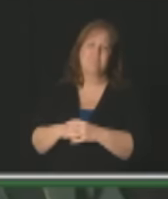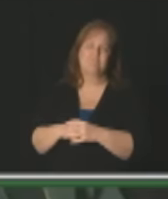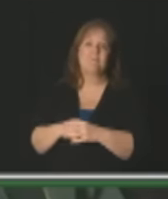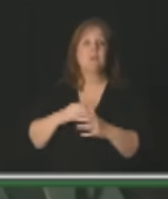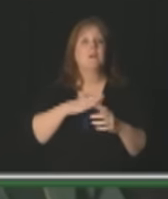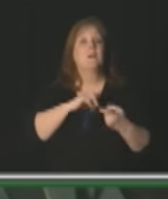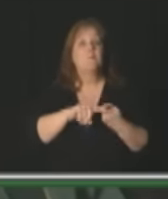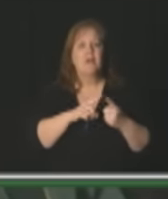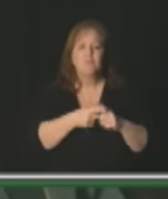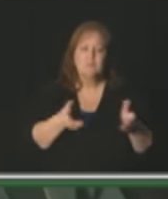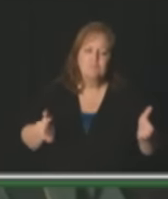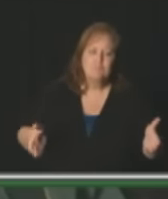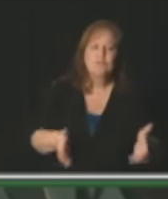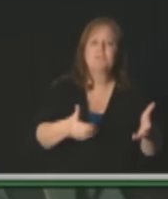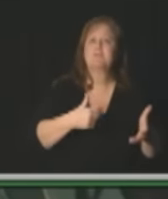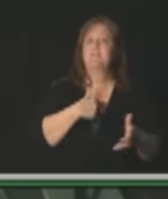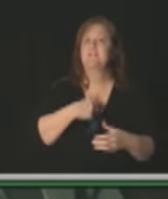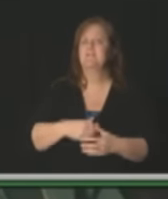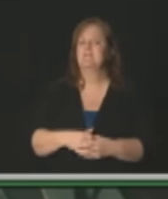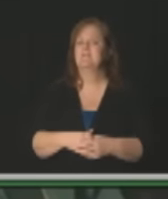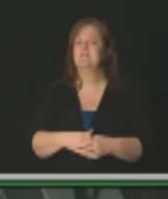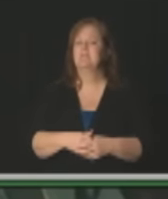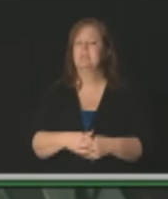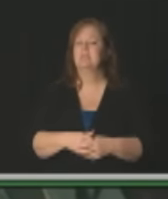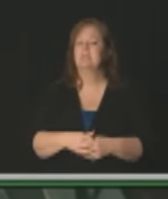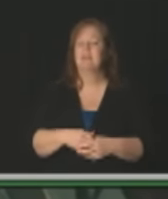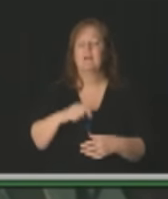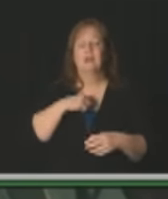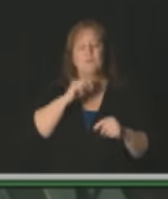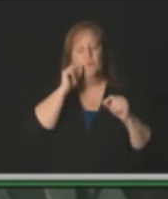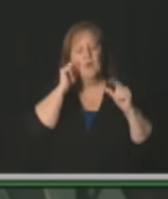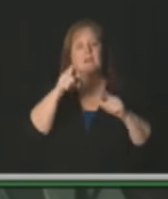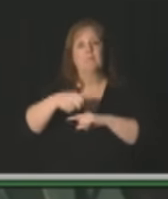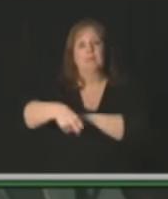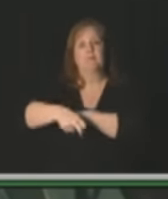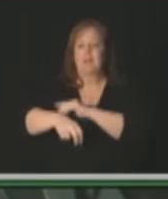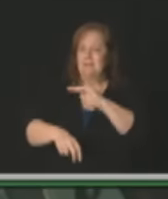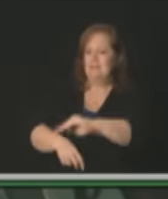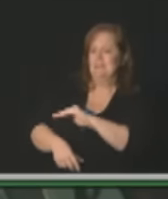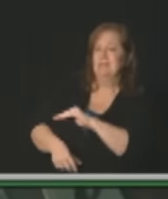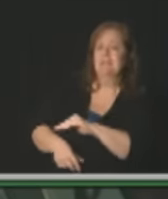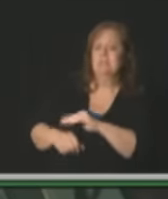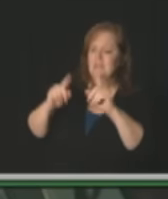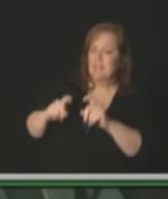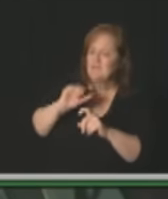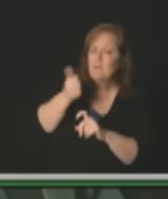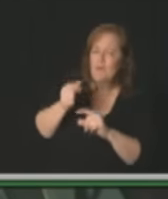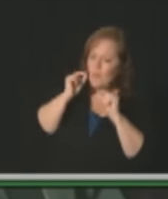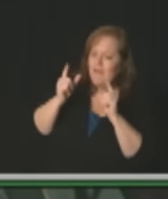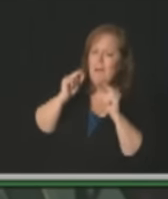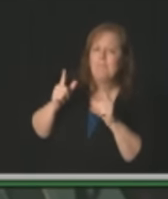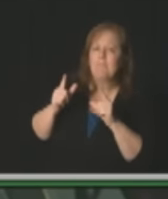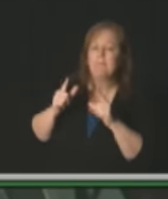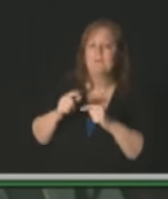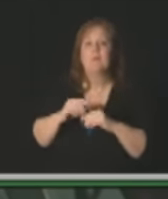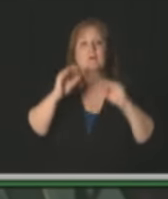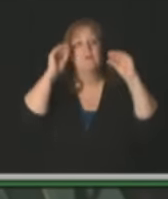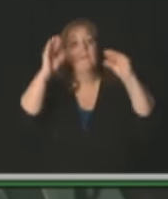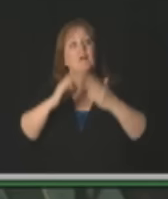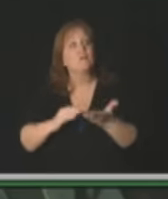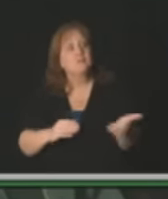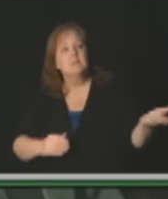friends who have pushed me, who woke me up at 12 midnight because we had an exam tomorrow. I have